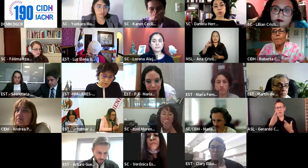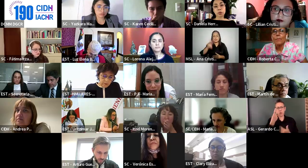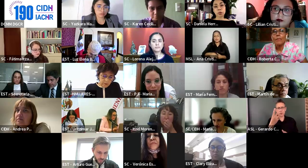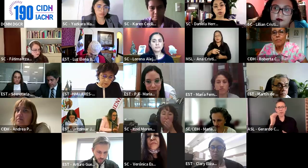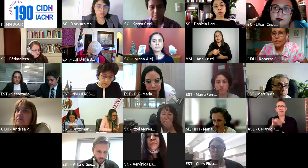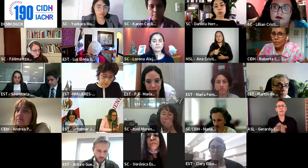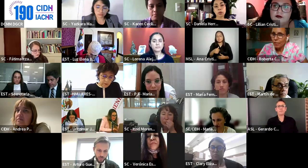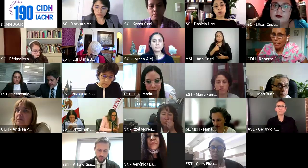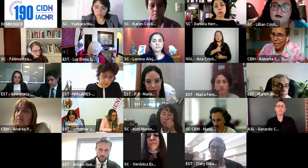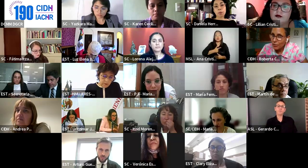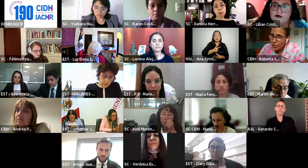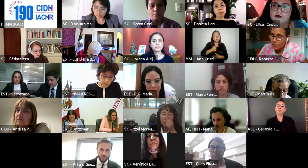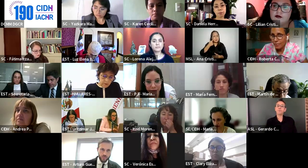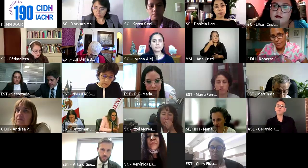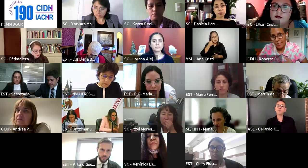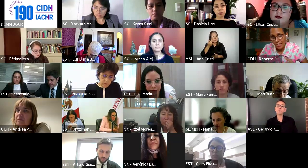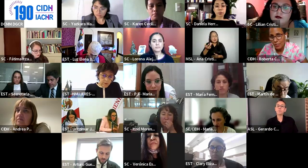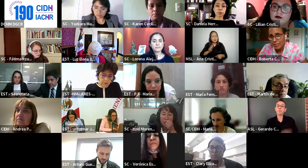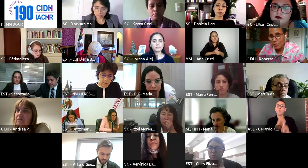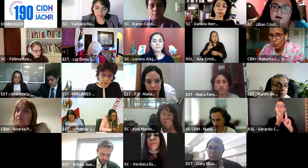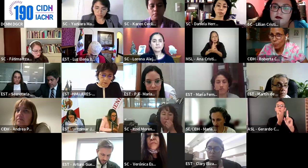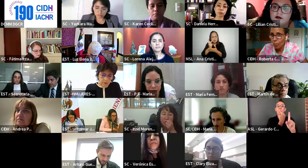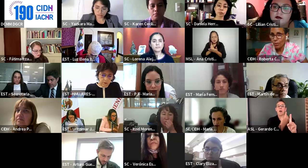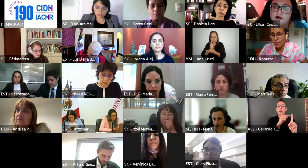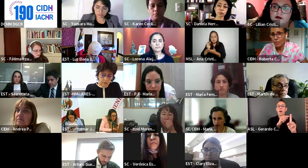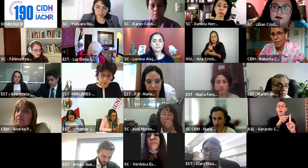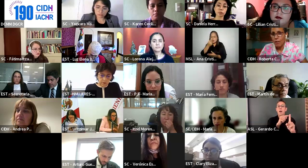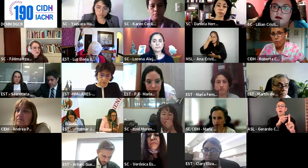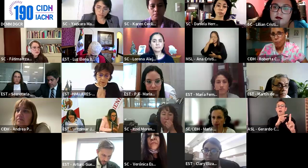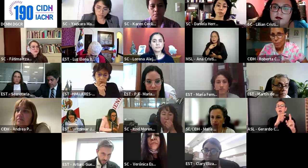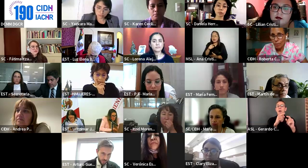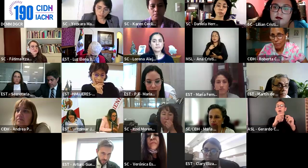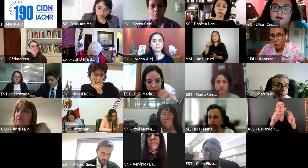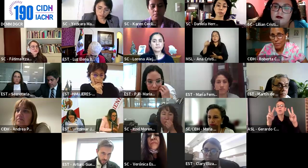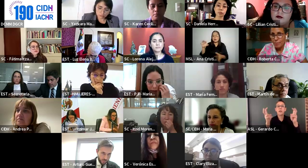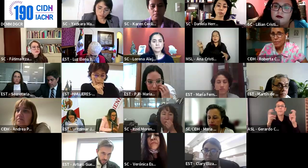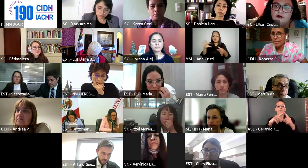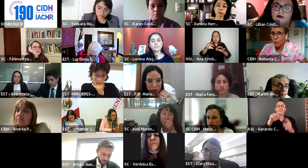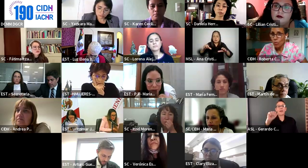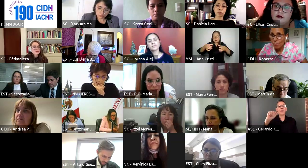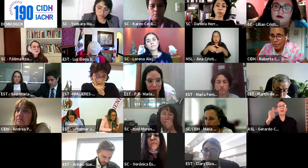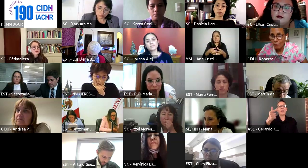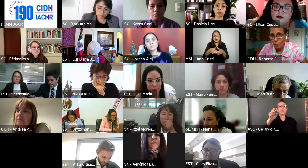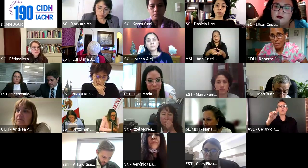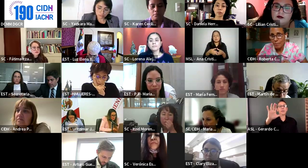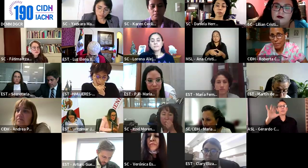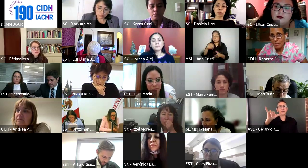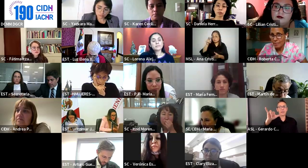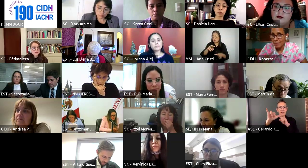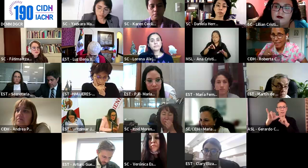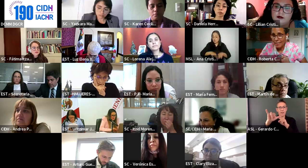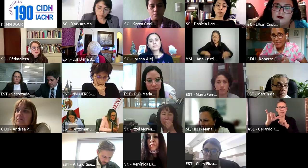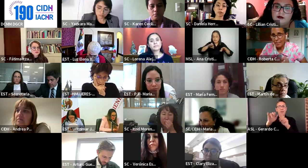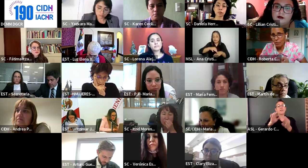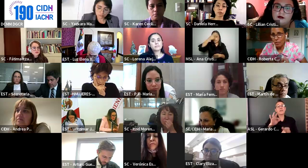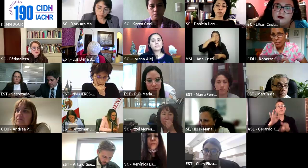the furthering of agency, so important for people living with disabilities and women living with